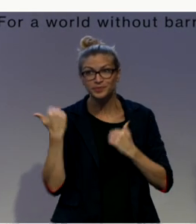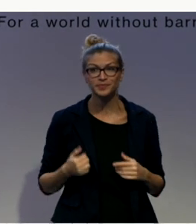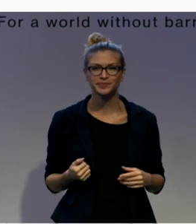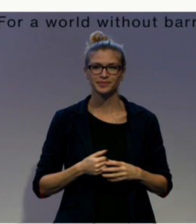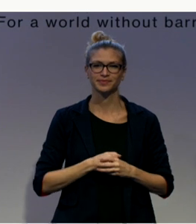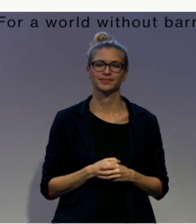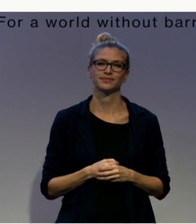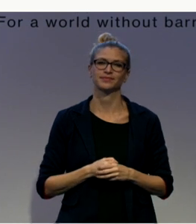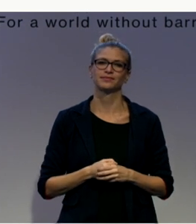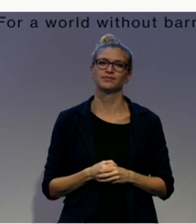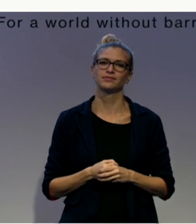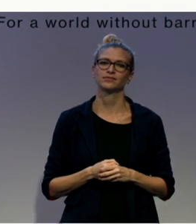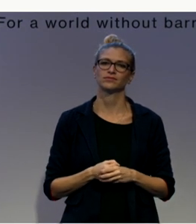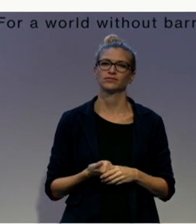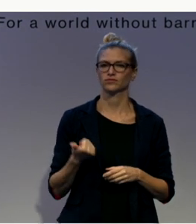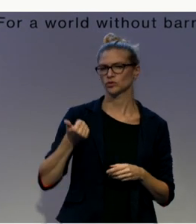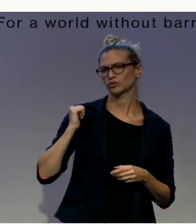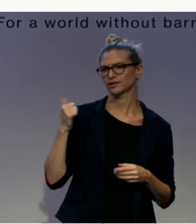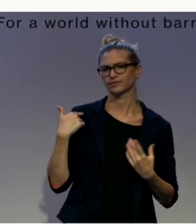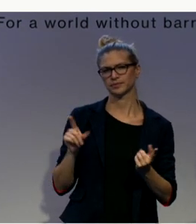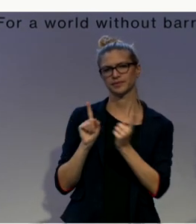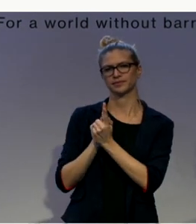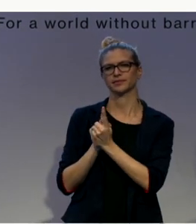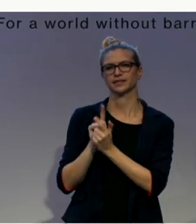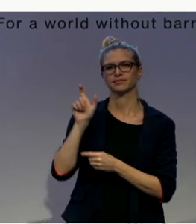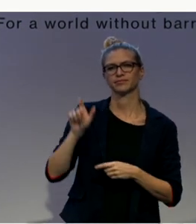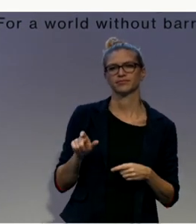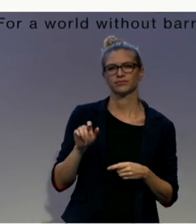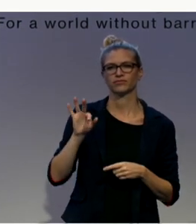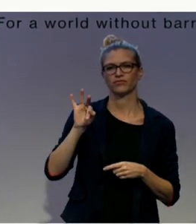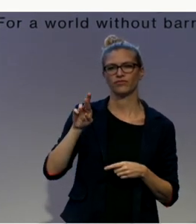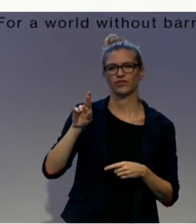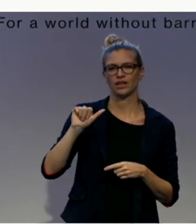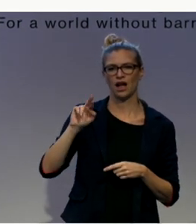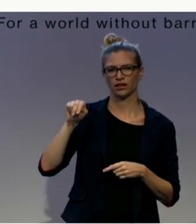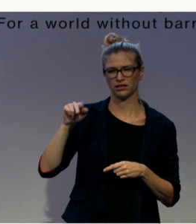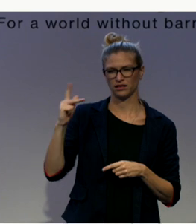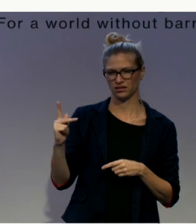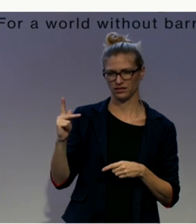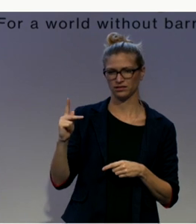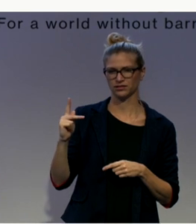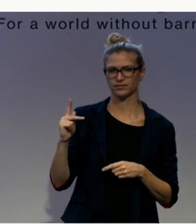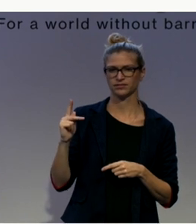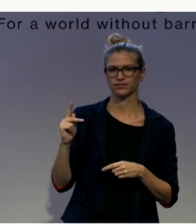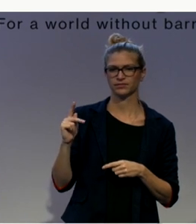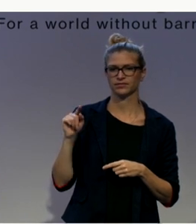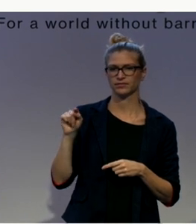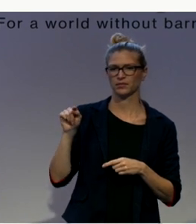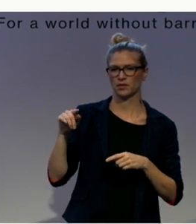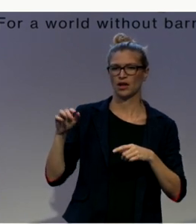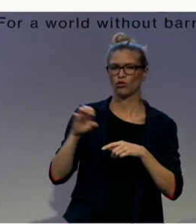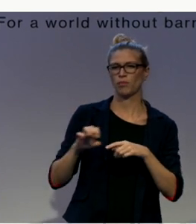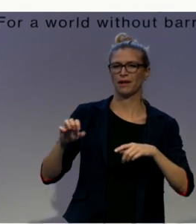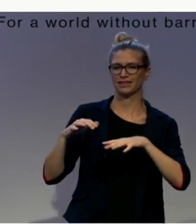yesterday I met with Frank. Frank represents, he's an advocacy officer in INL. INL is European Network of Independent